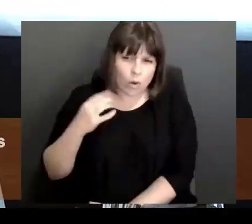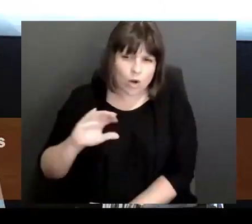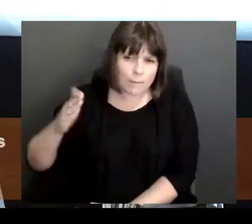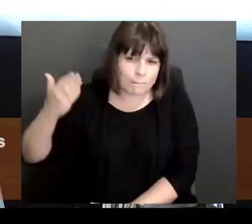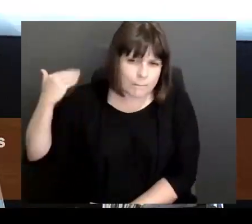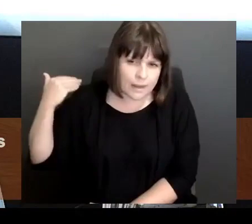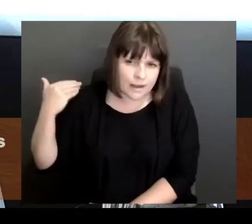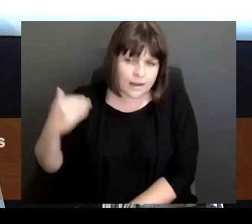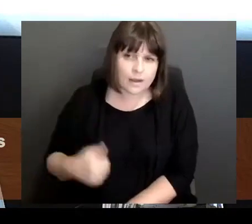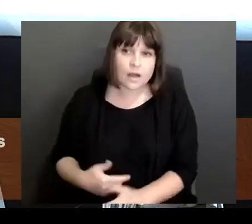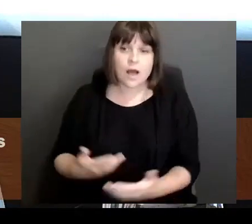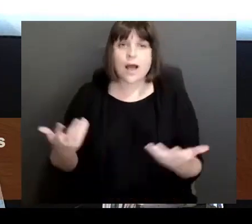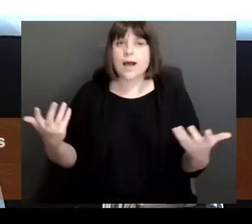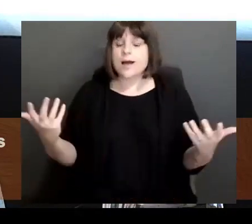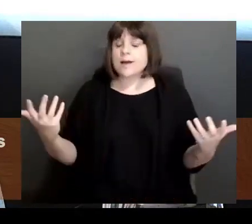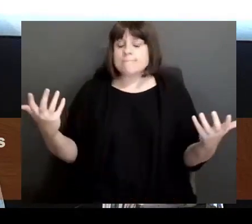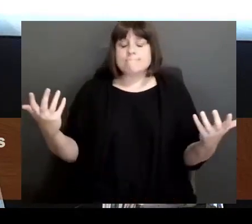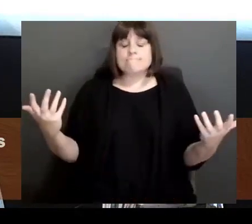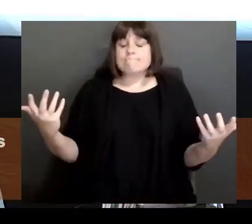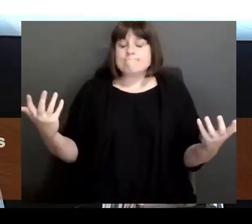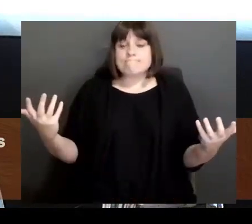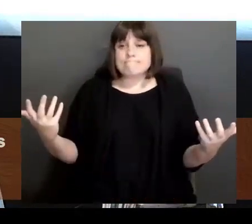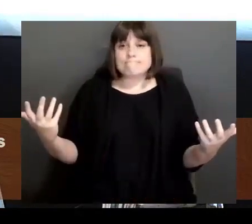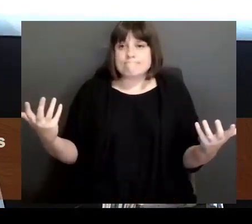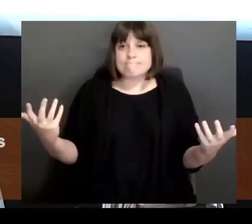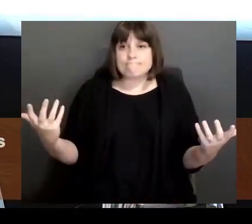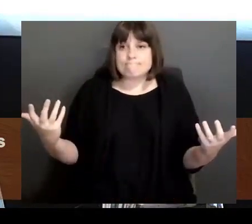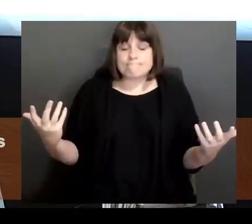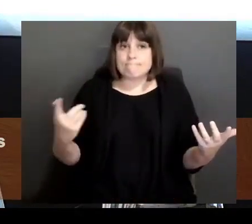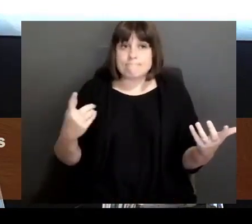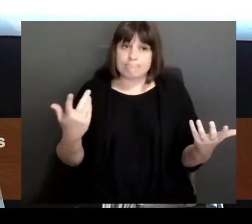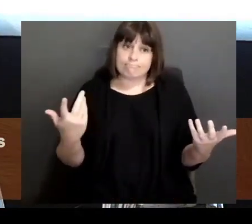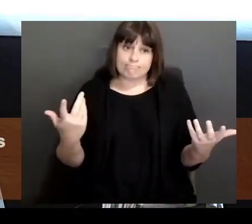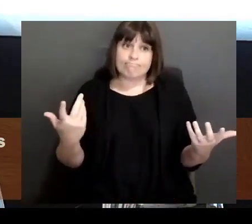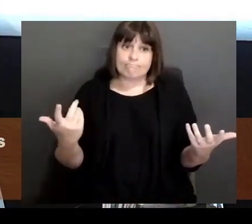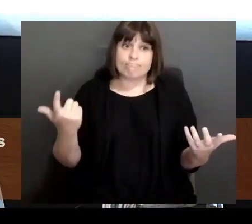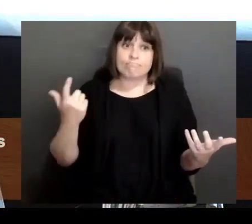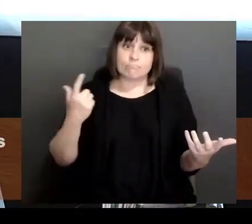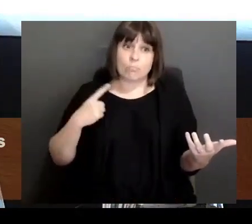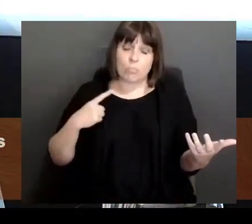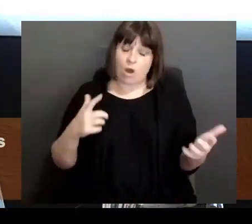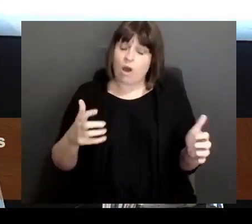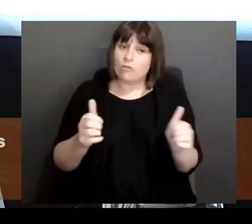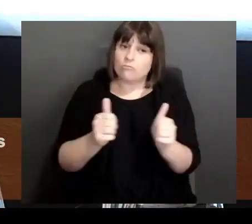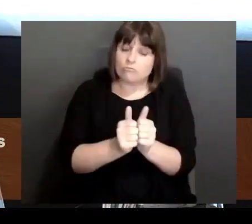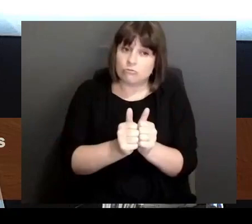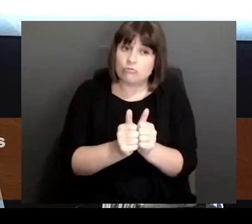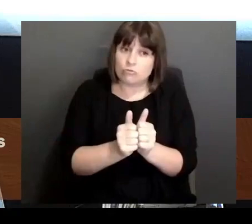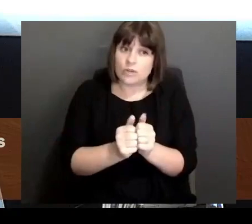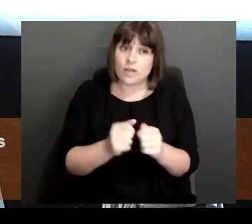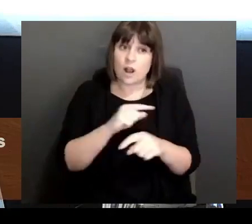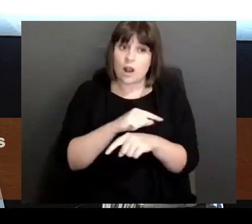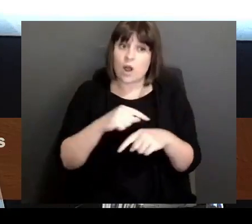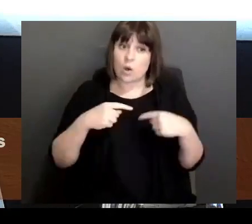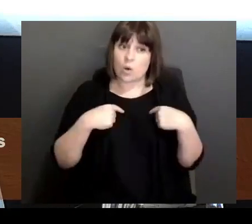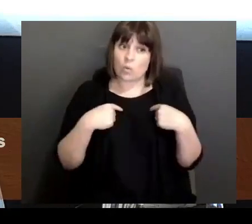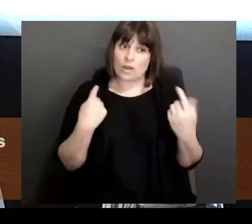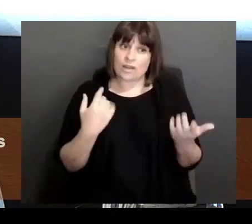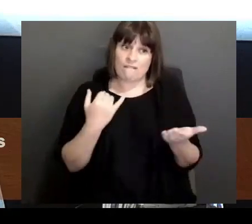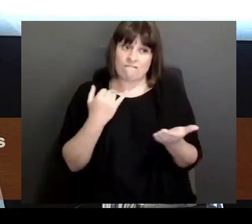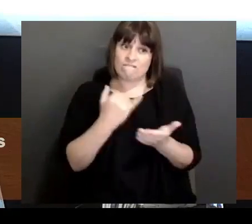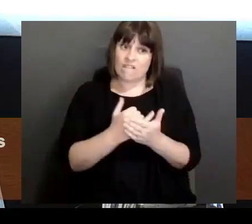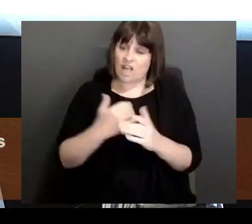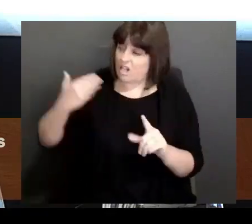I cannot dispute that at all. And the question is why. And the fact is we have failed for